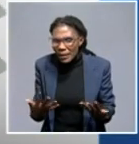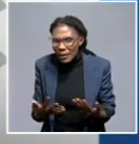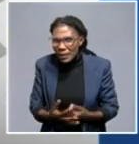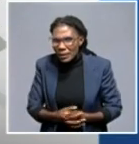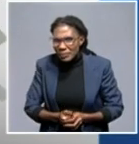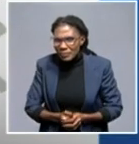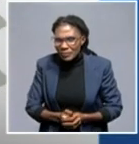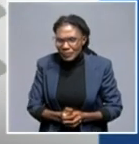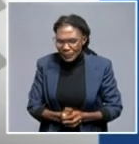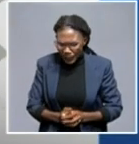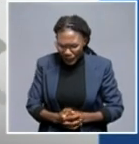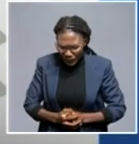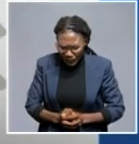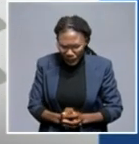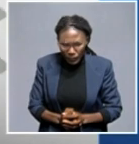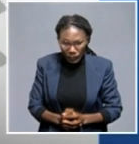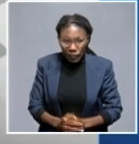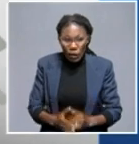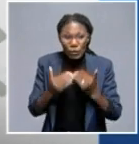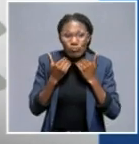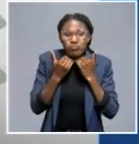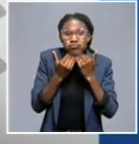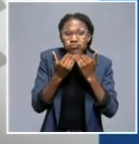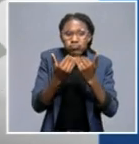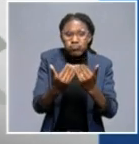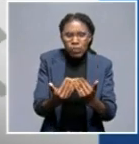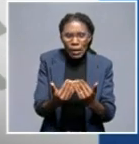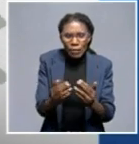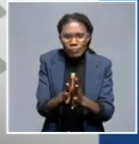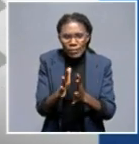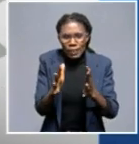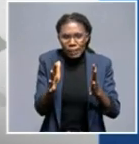Well, the significance is manifold.